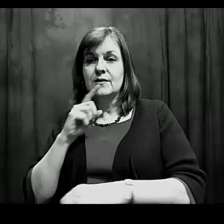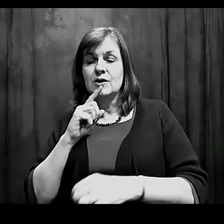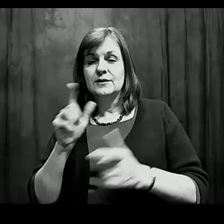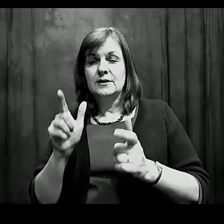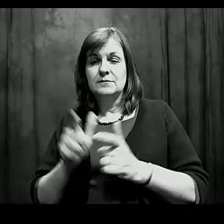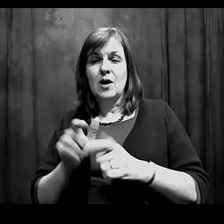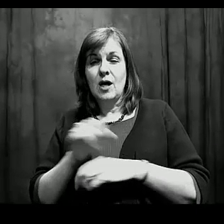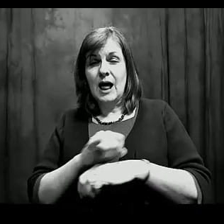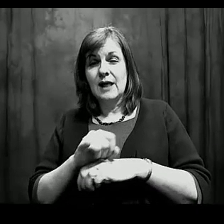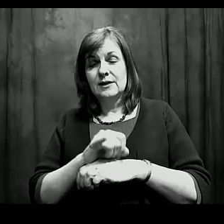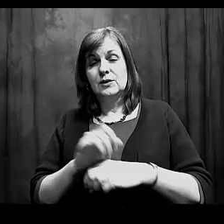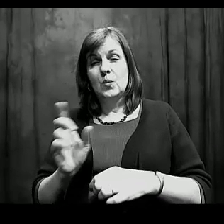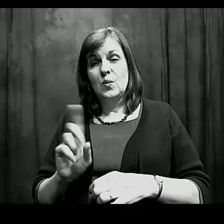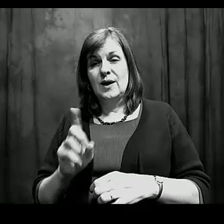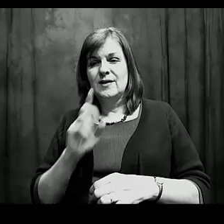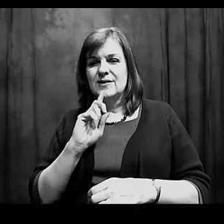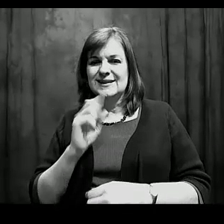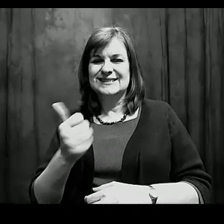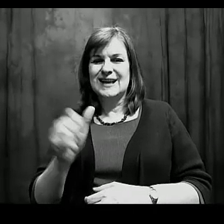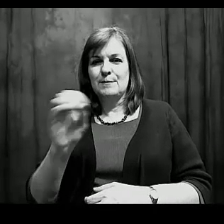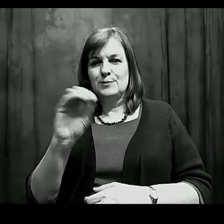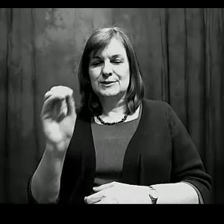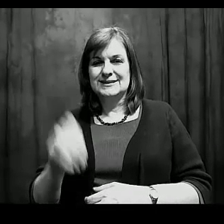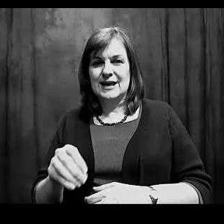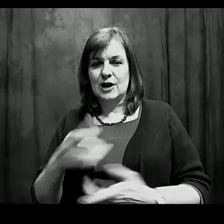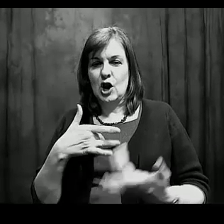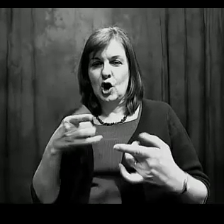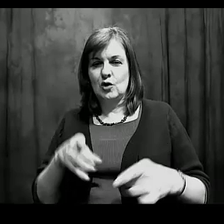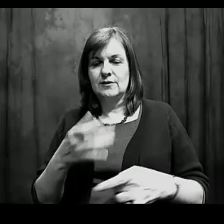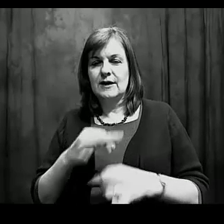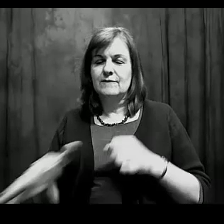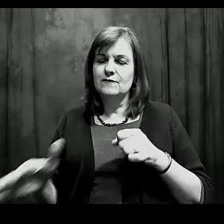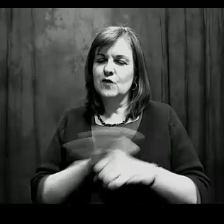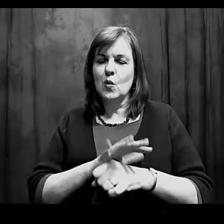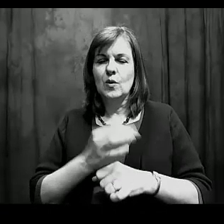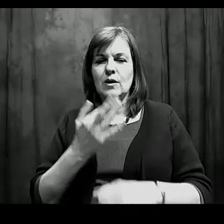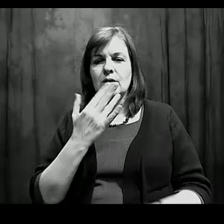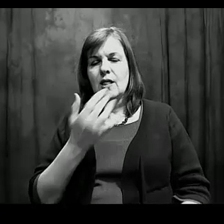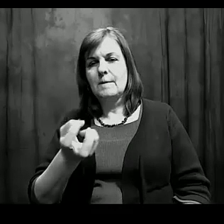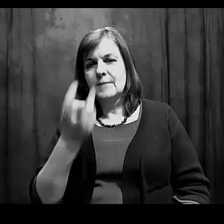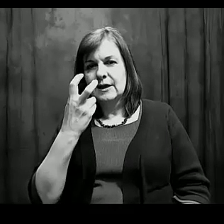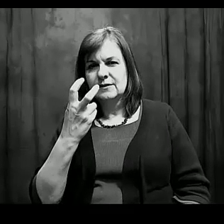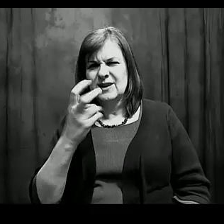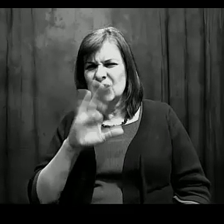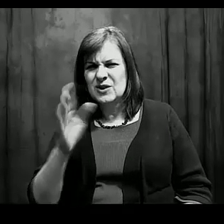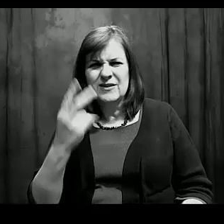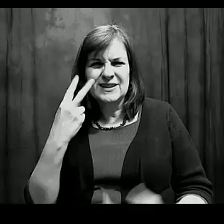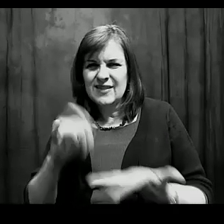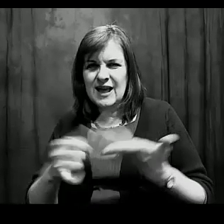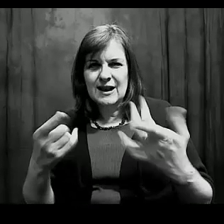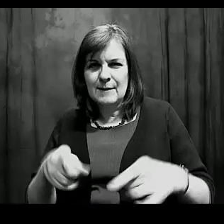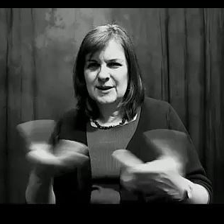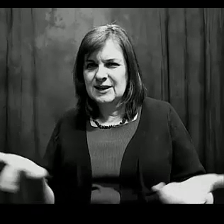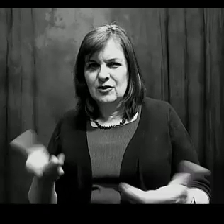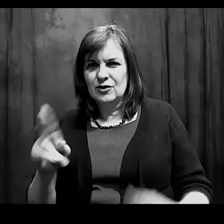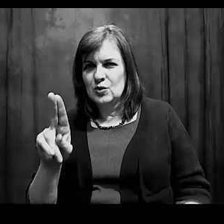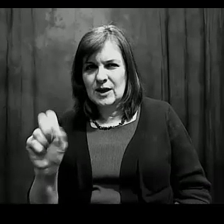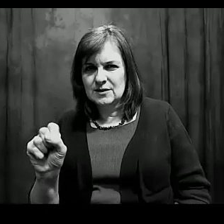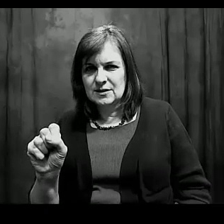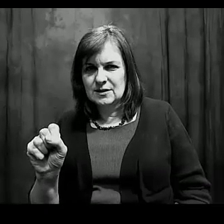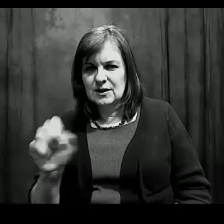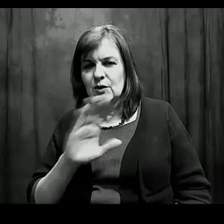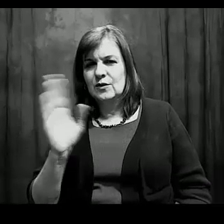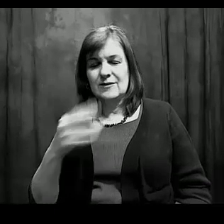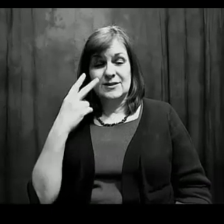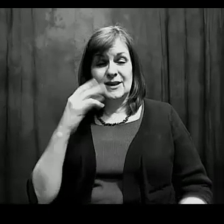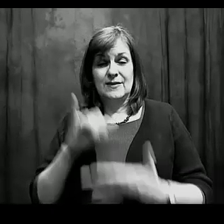There's actually a Micronesian island where there is a 10% occurrence of total colorblindness. We never see that in the U.S.,